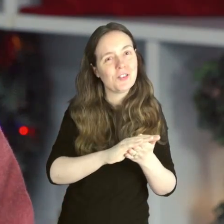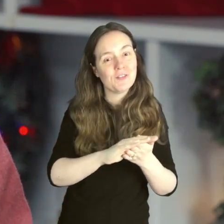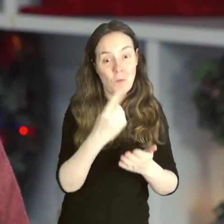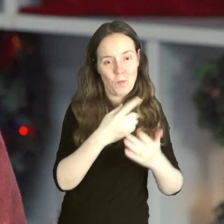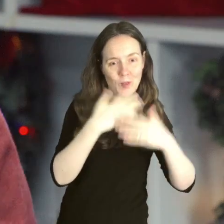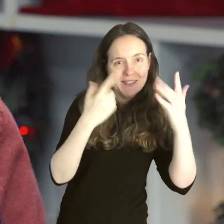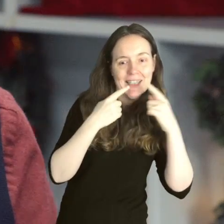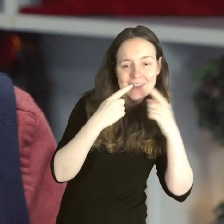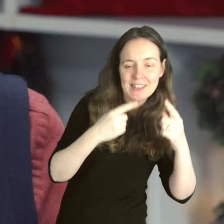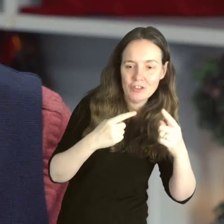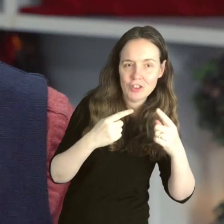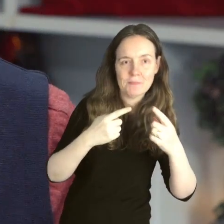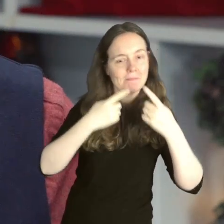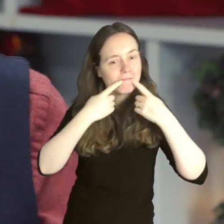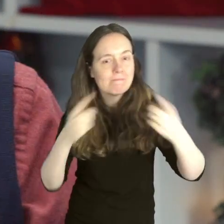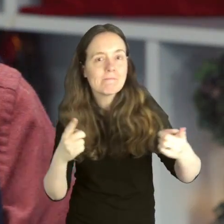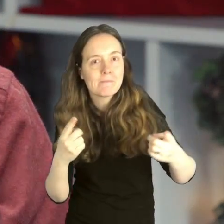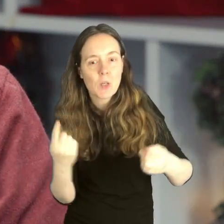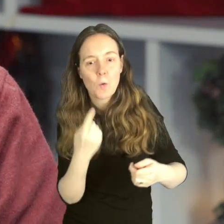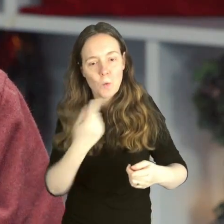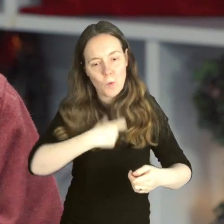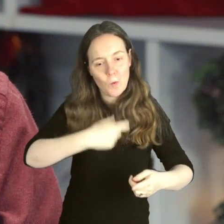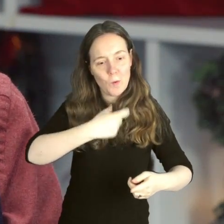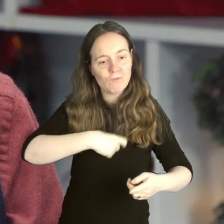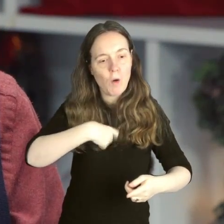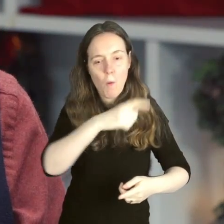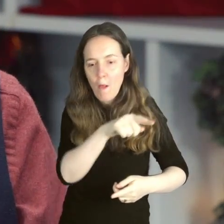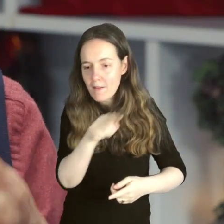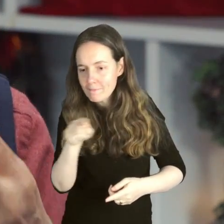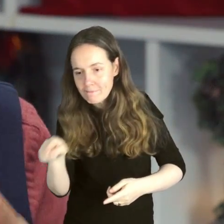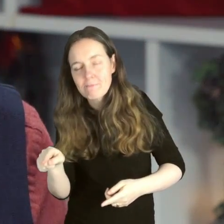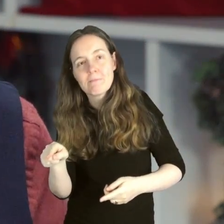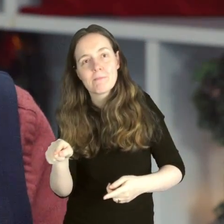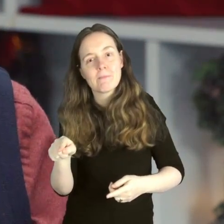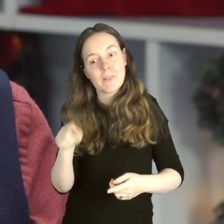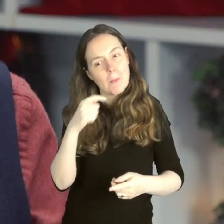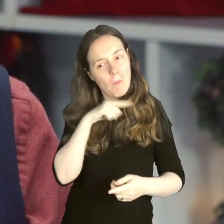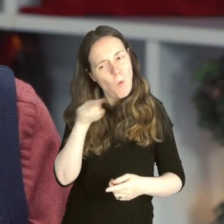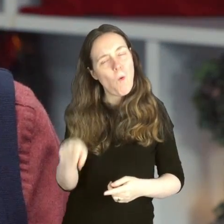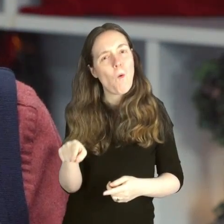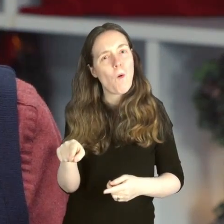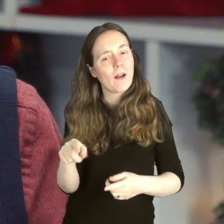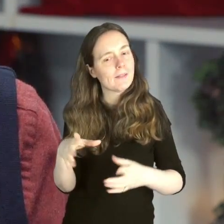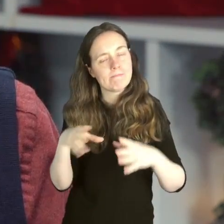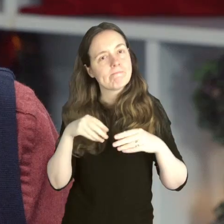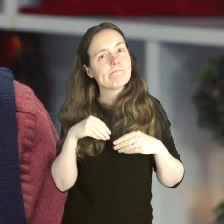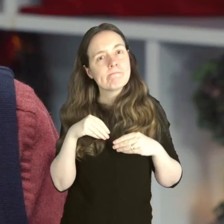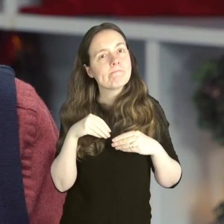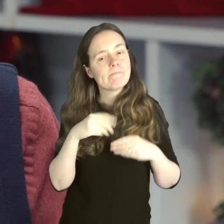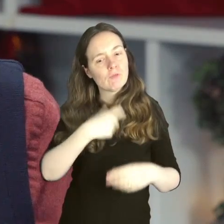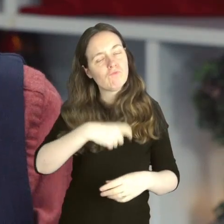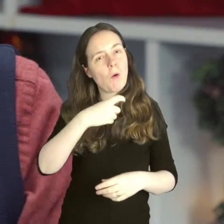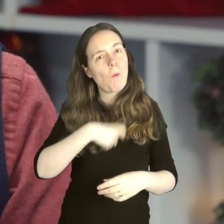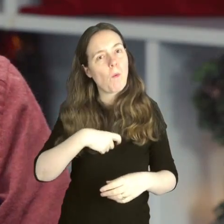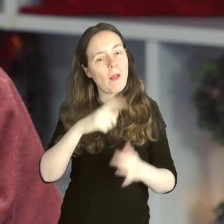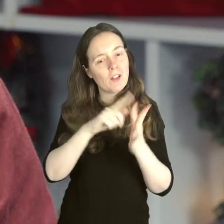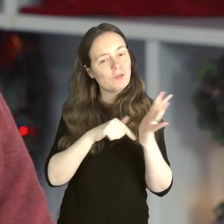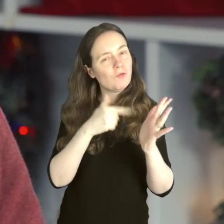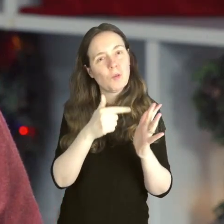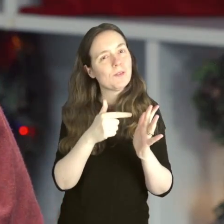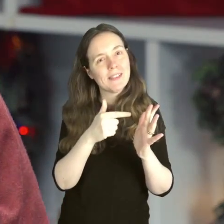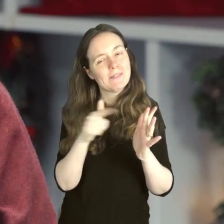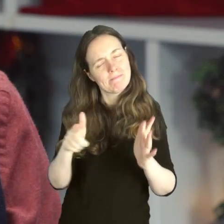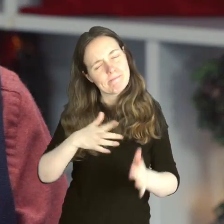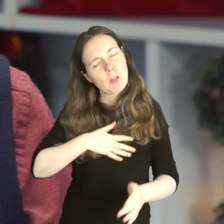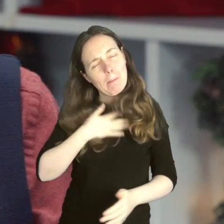roles, but he wasn't chosen to play Joseph. And he was very, very upset. But he did